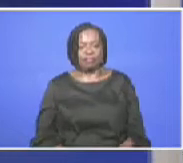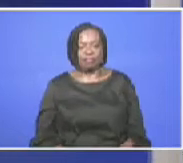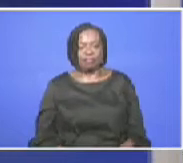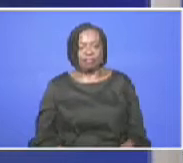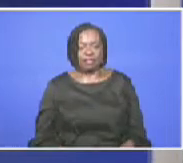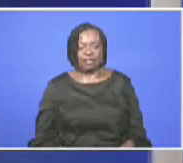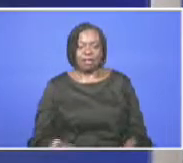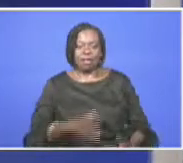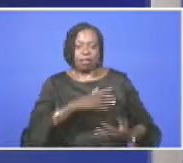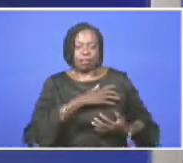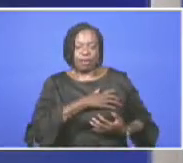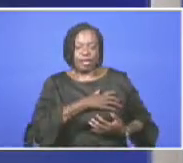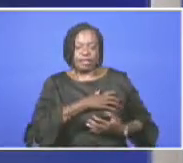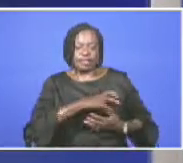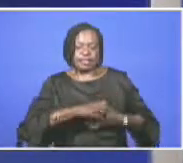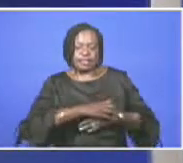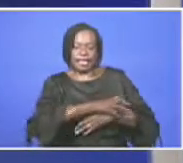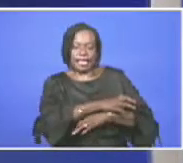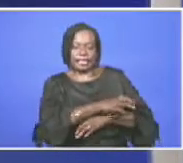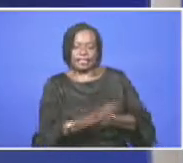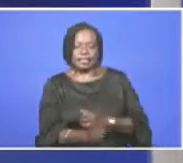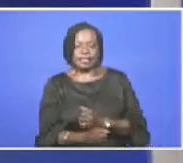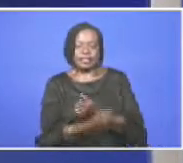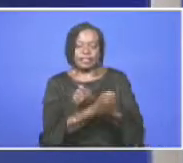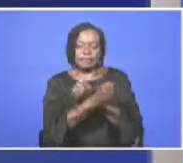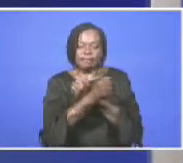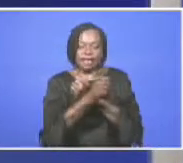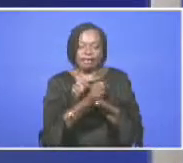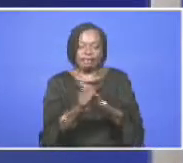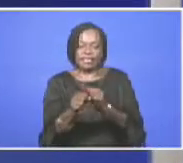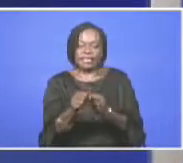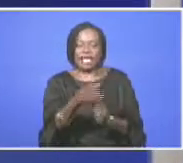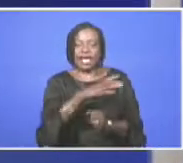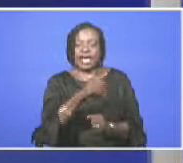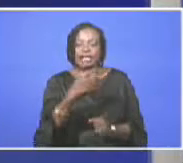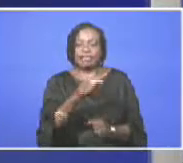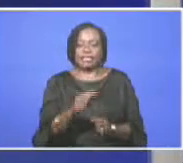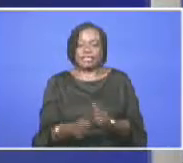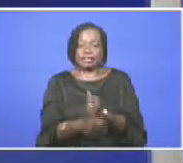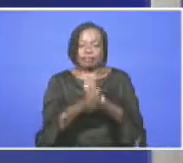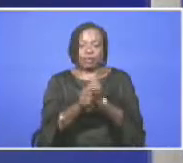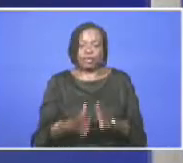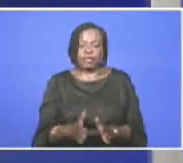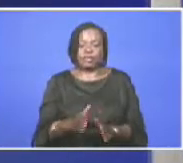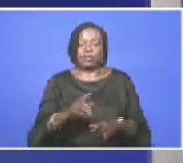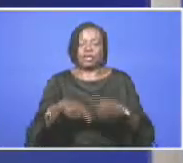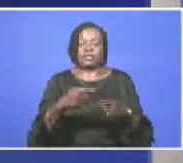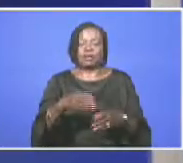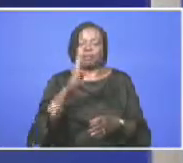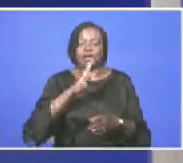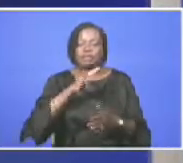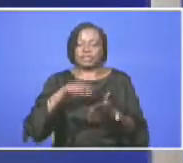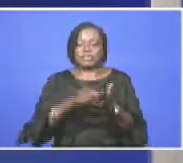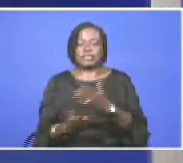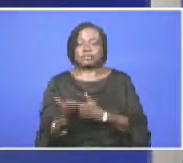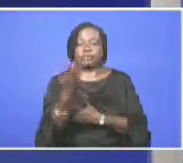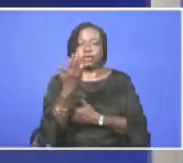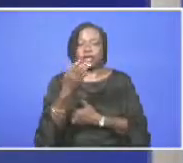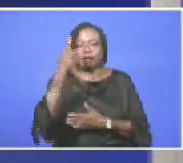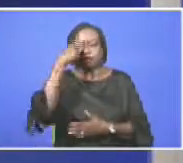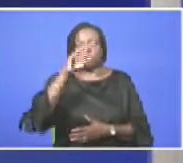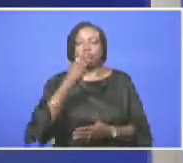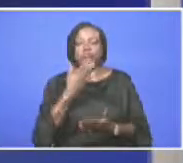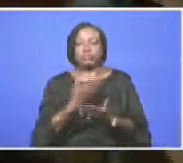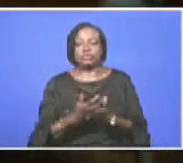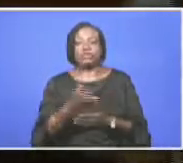Breast cancer survivors and their supporters attended a special breakfast this morning, all for a worthy cause. The event was sponsored by